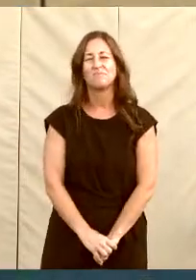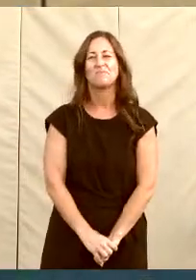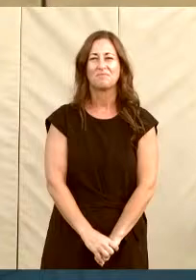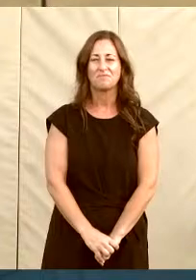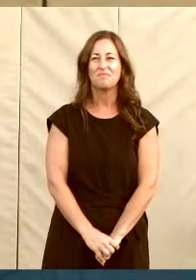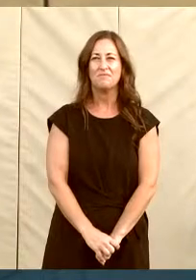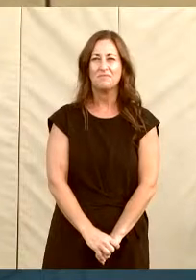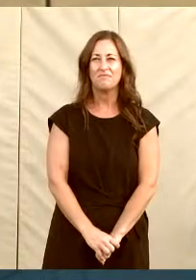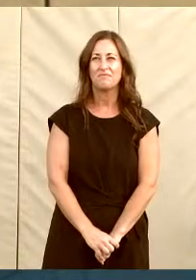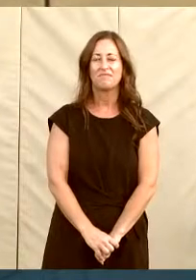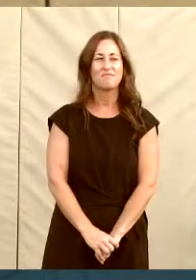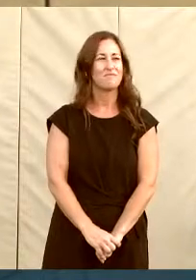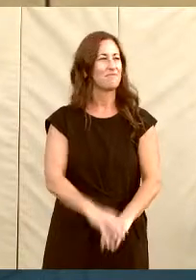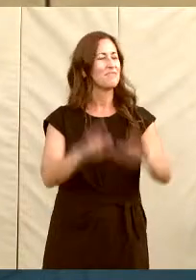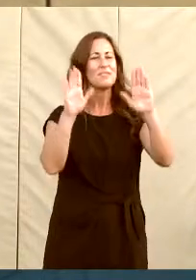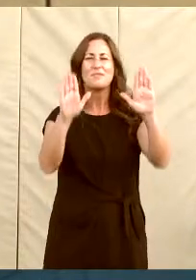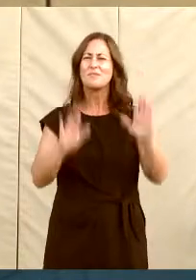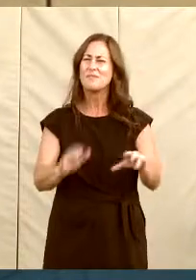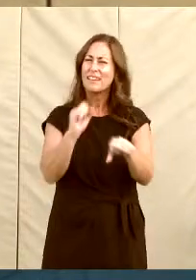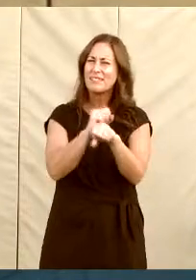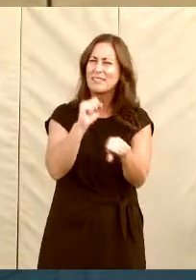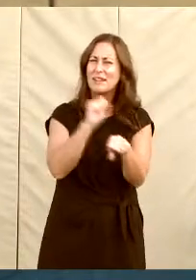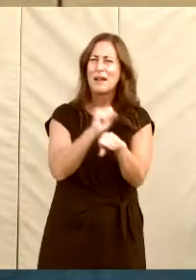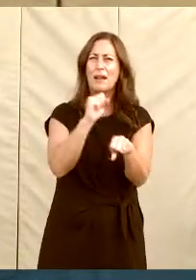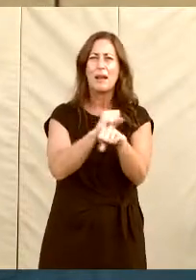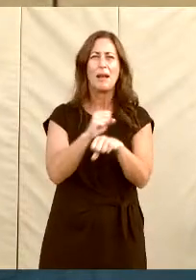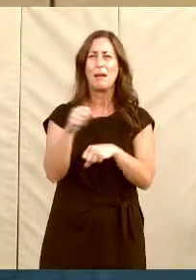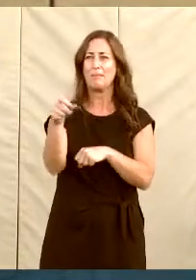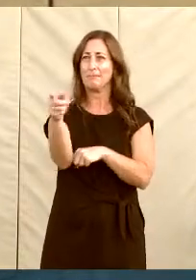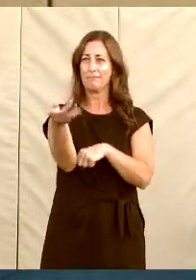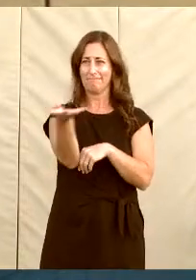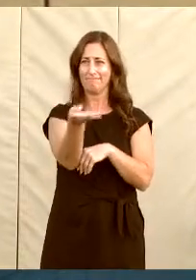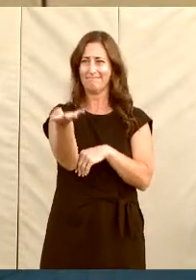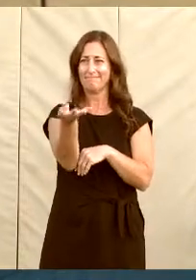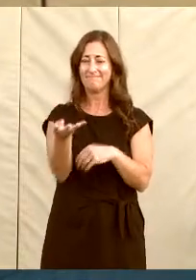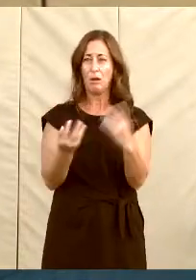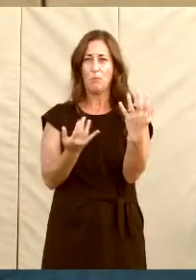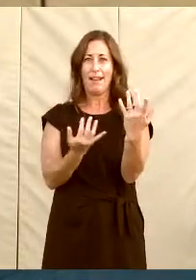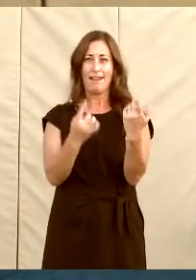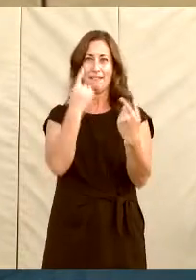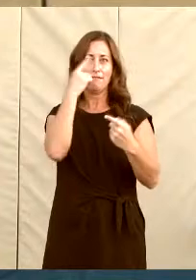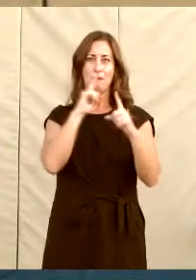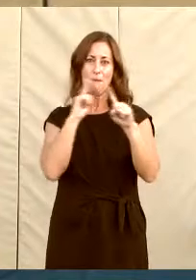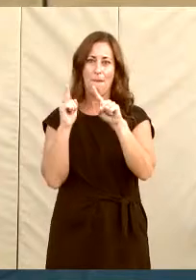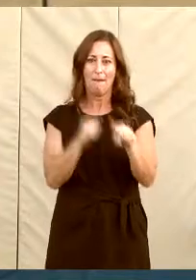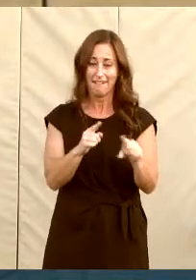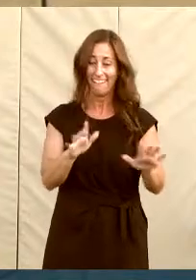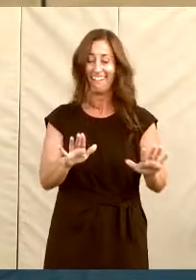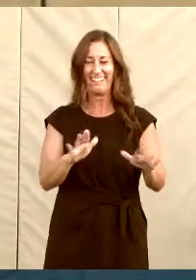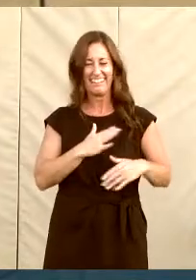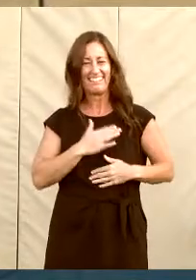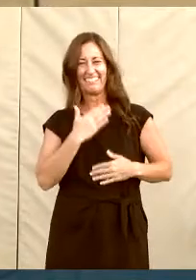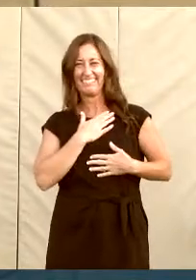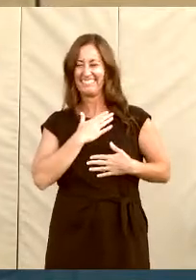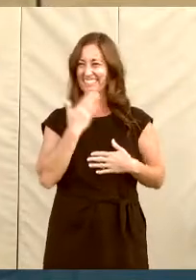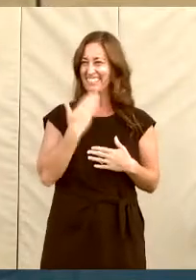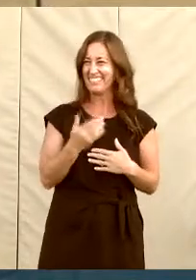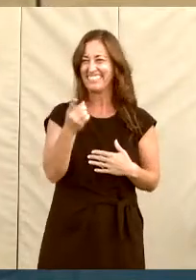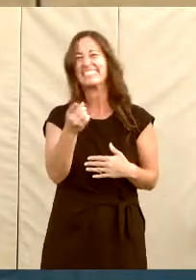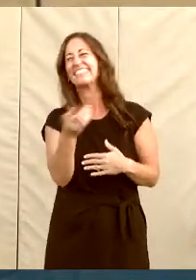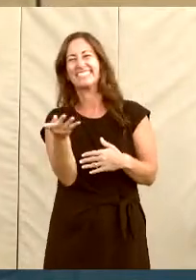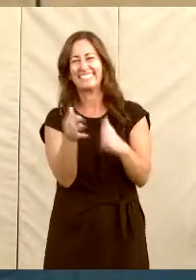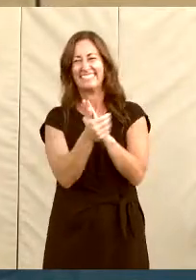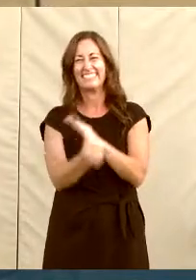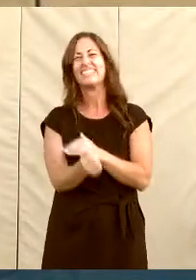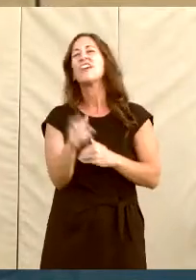Major Ohana, great job. Those guys waited for a command. Like, I had to give command. That was important. At this time, I would like to